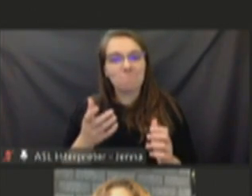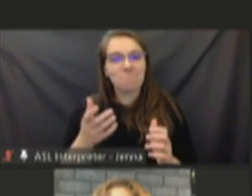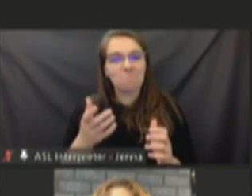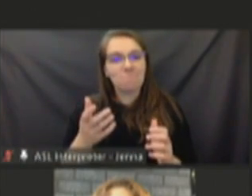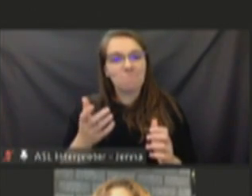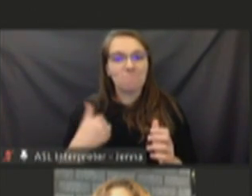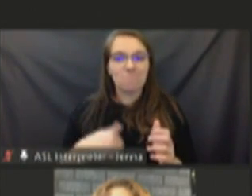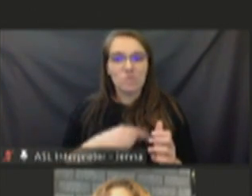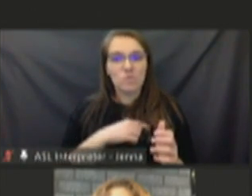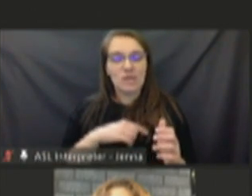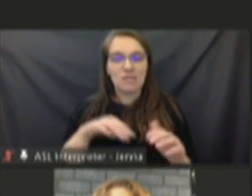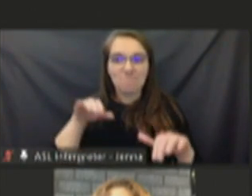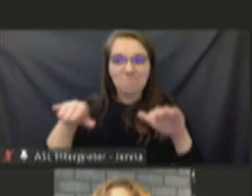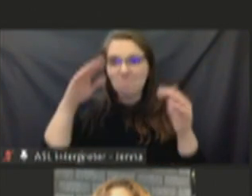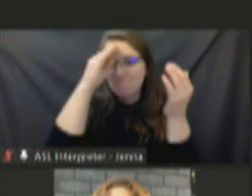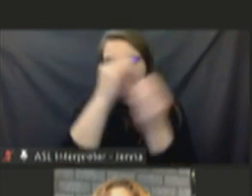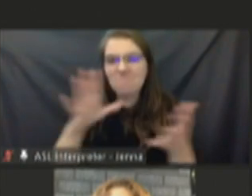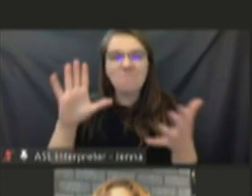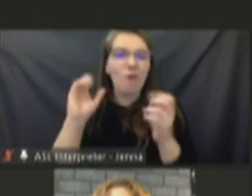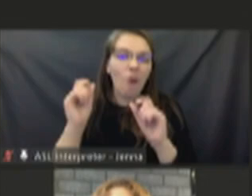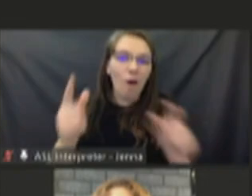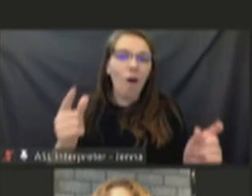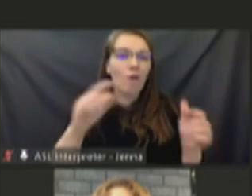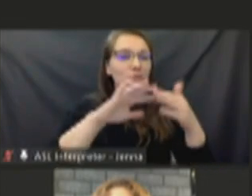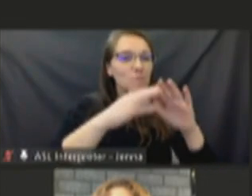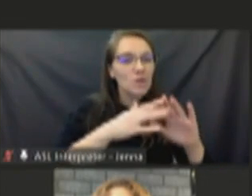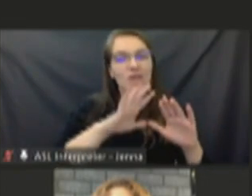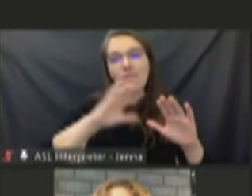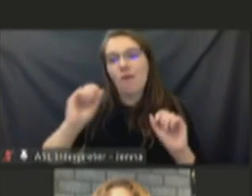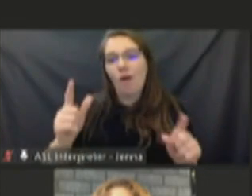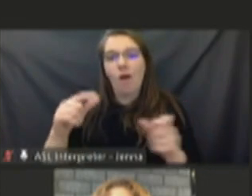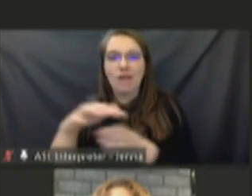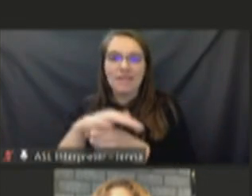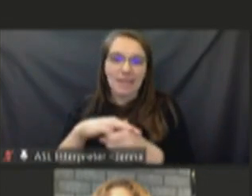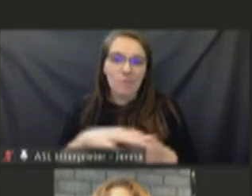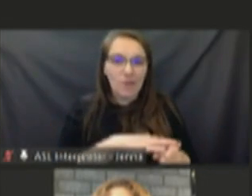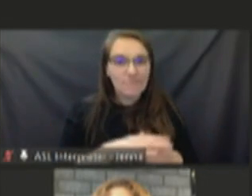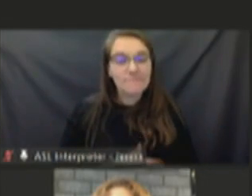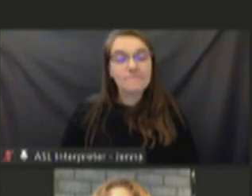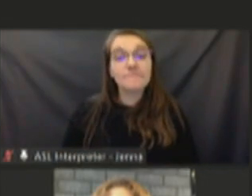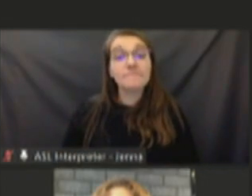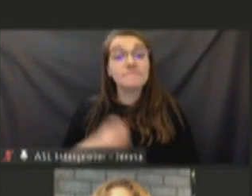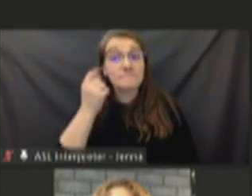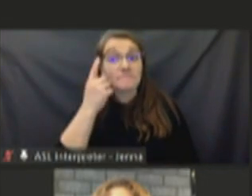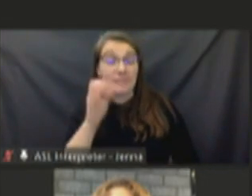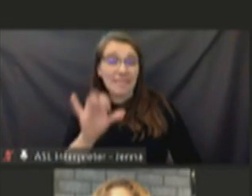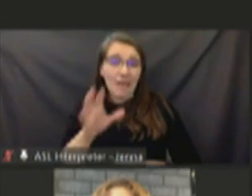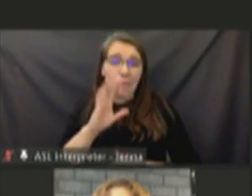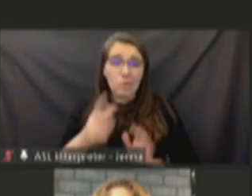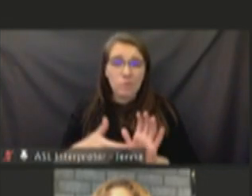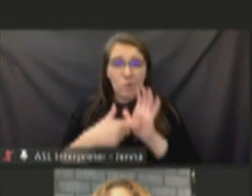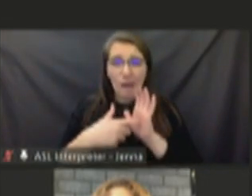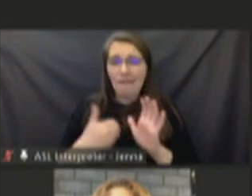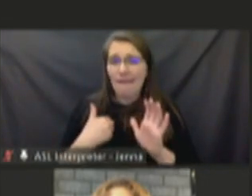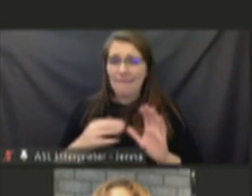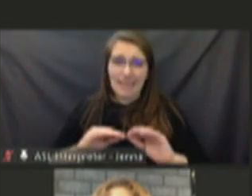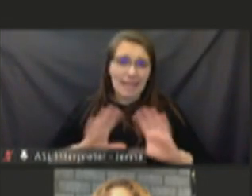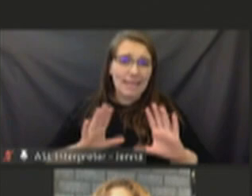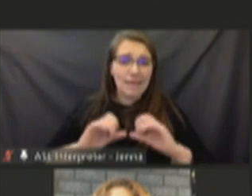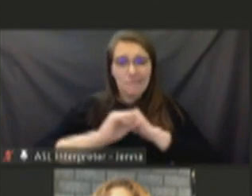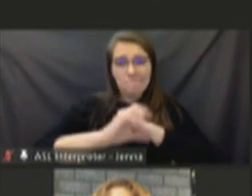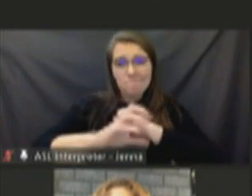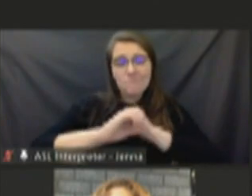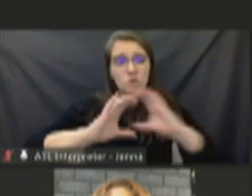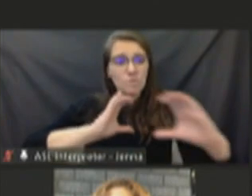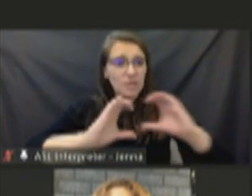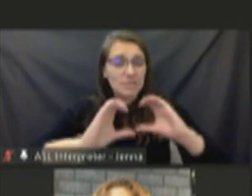across every neighborhood and every community group. And that will require having a very clear communications plan on whether